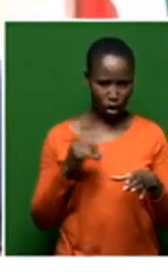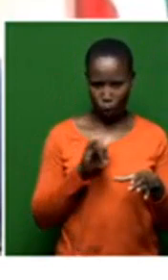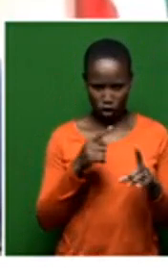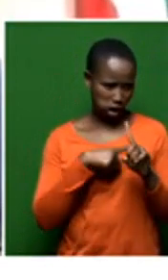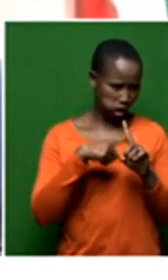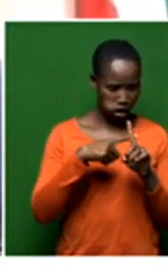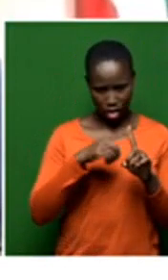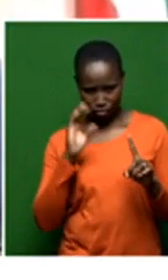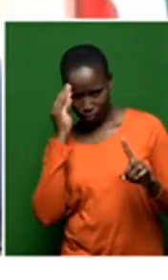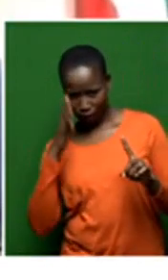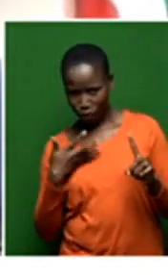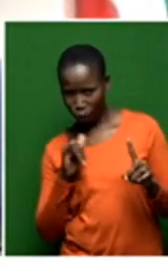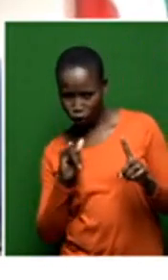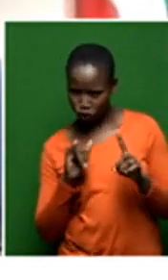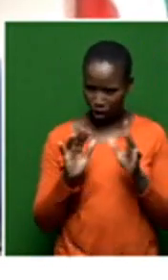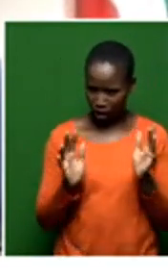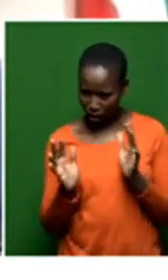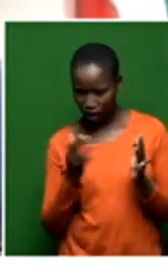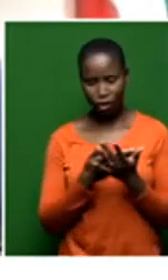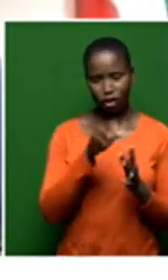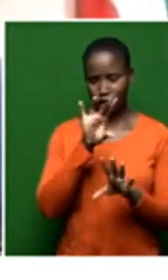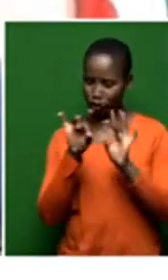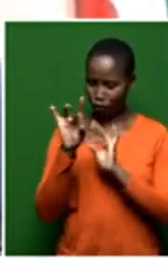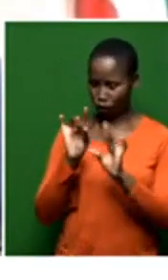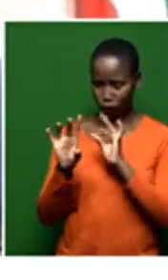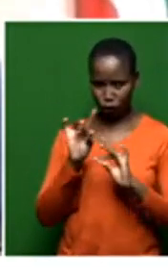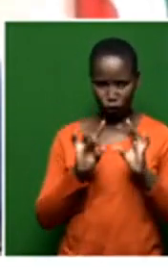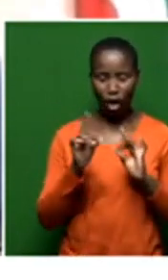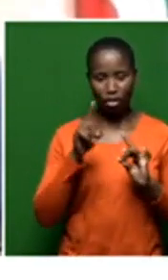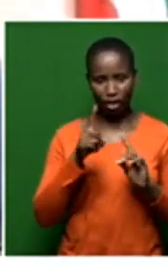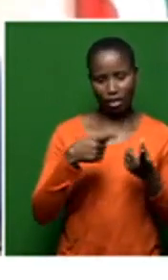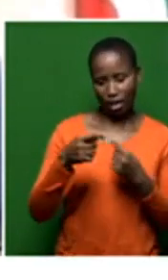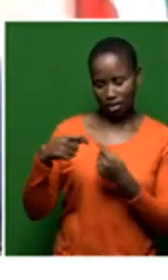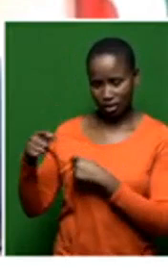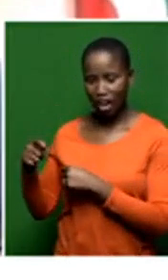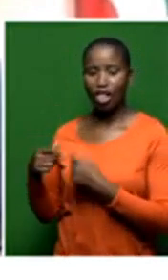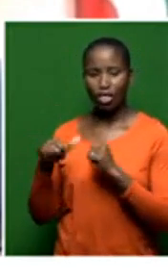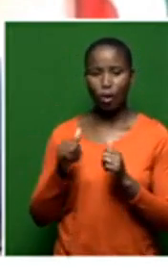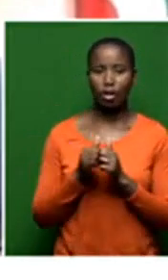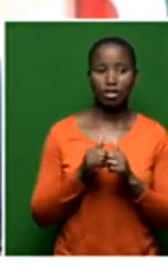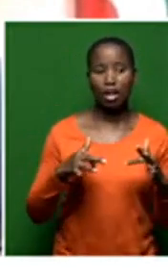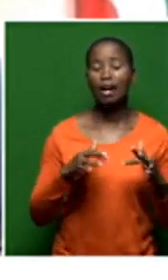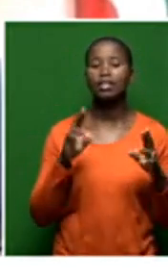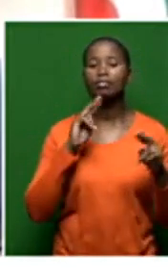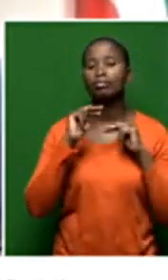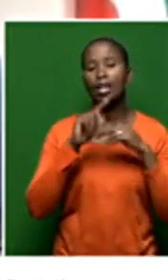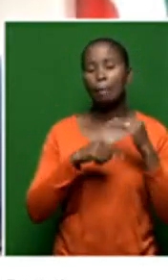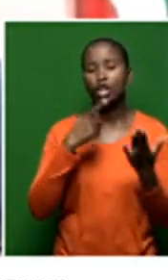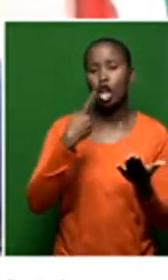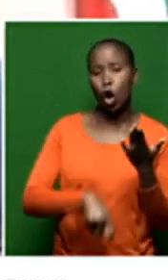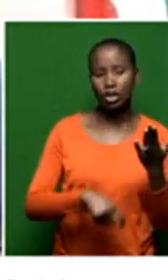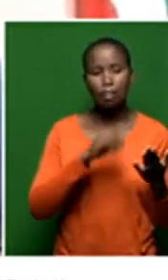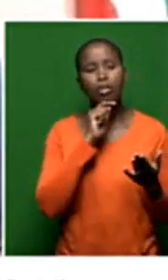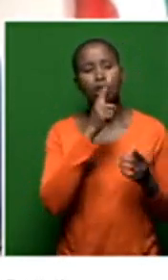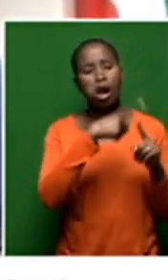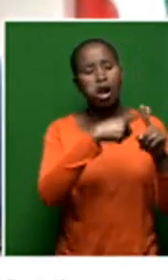are interested in participating on, and then we will start collating issues of cost to say, if this one has bid so